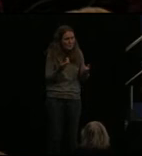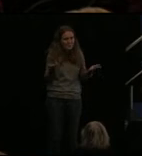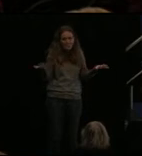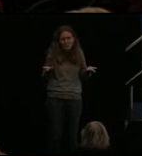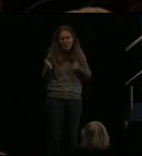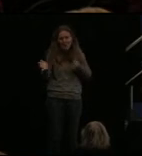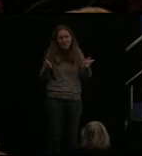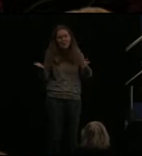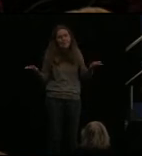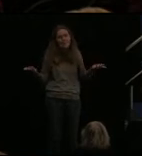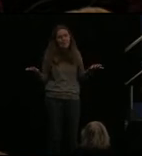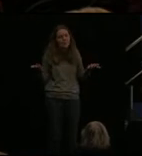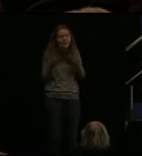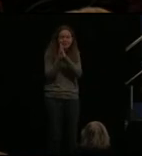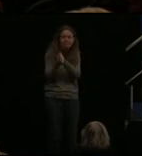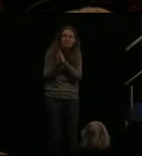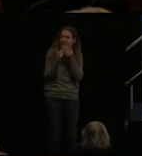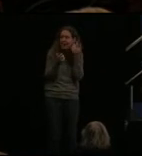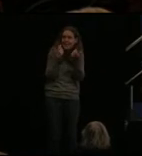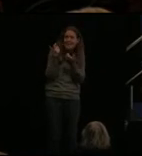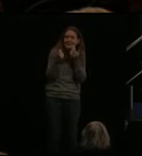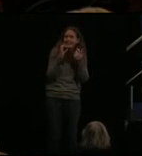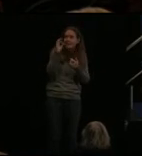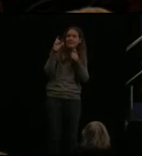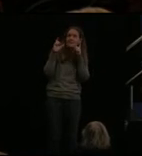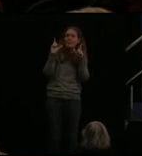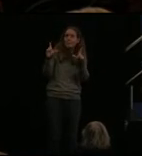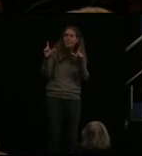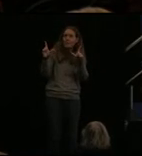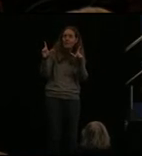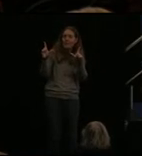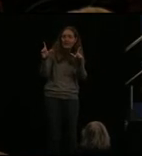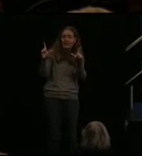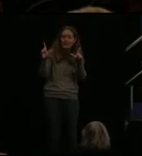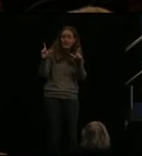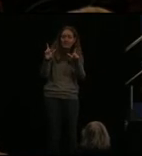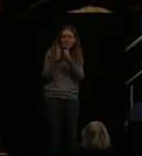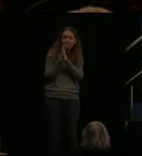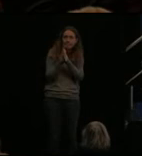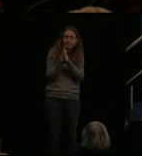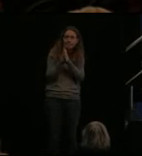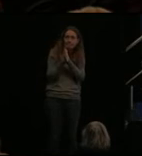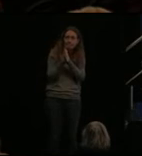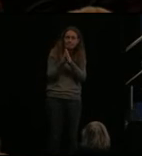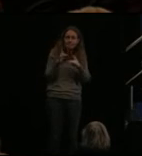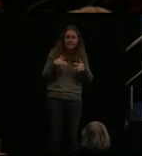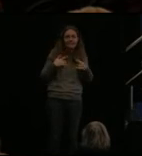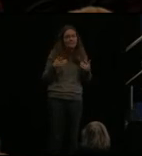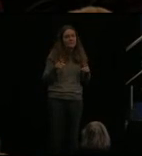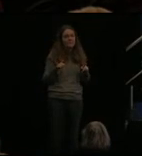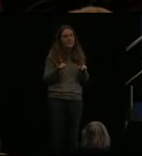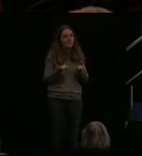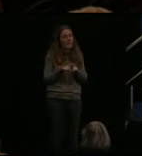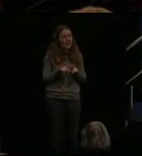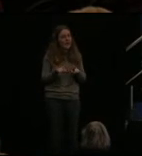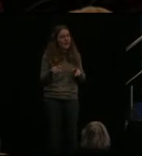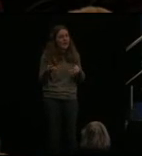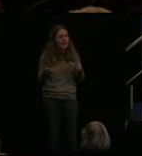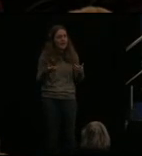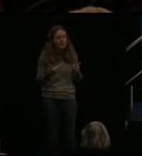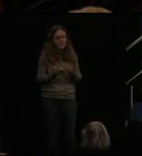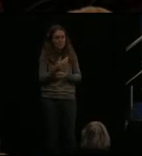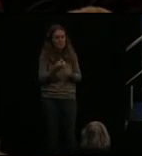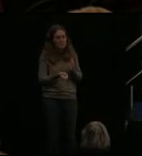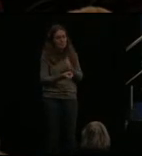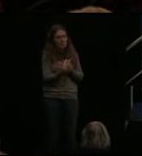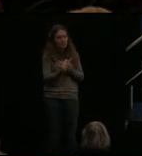go? So you pray, you seek, you ask Lord, and there would seem to be a sort of a new